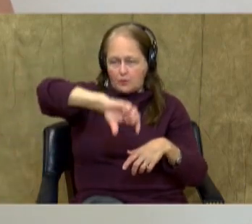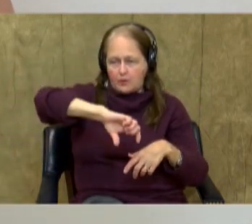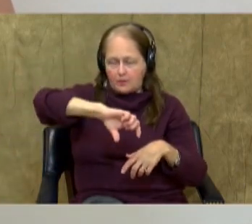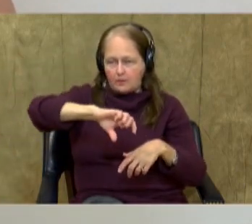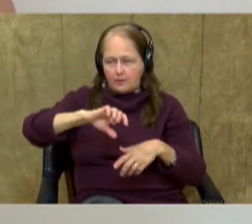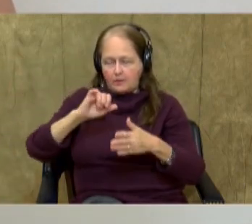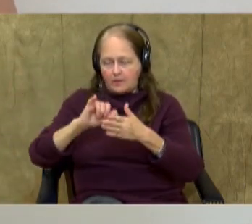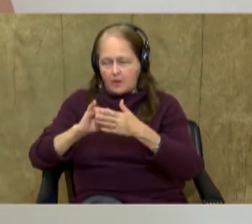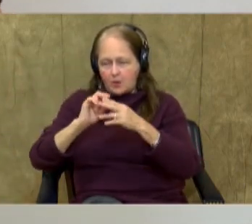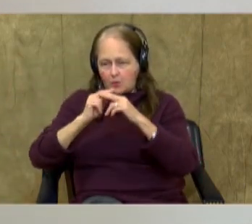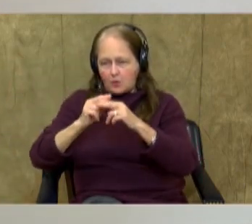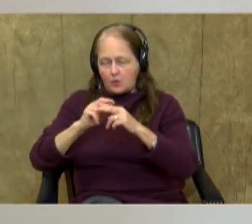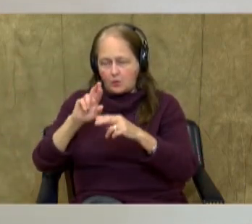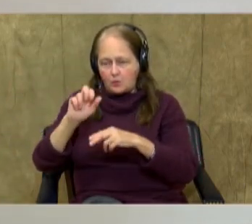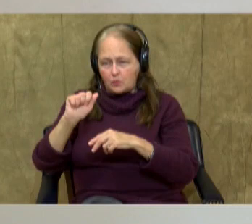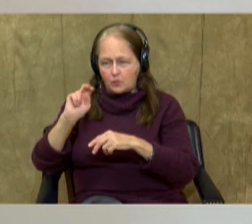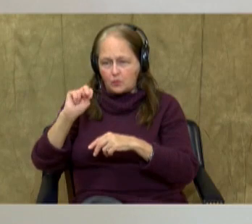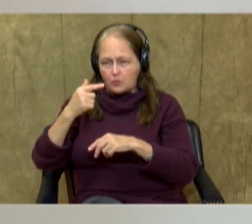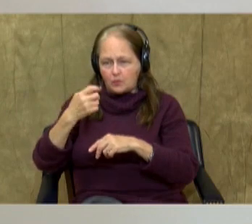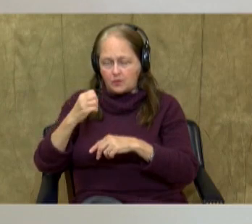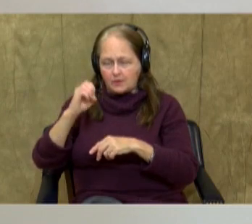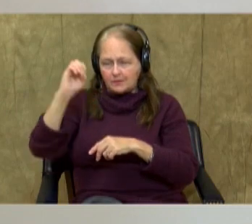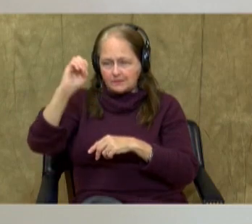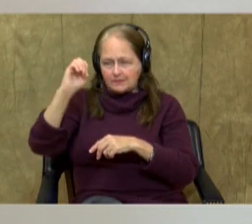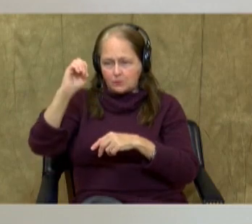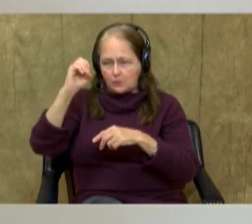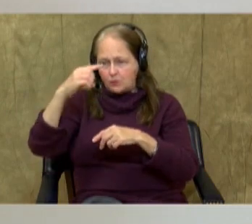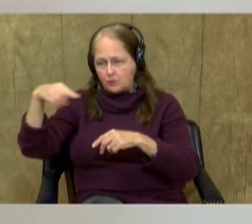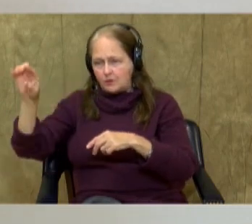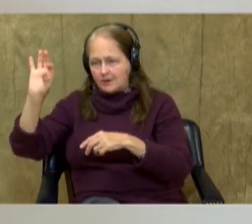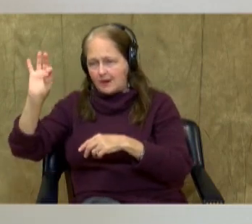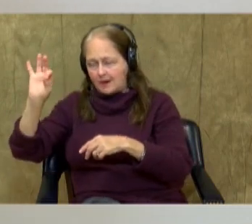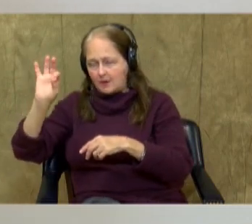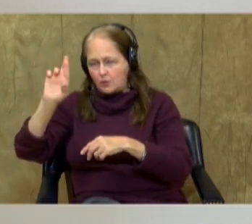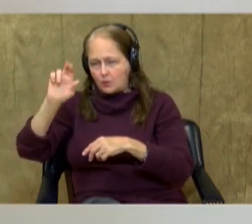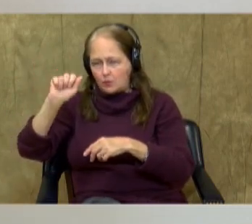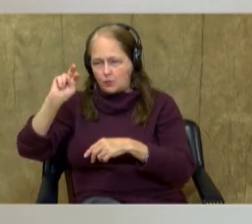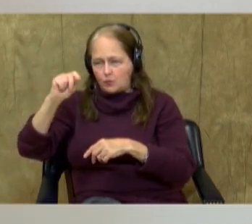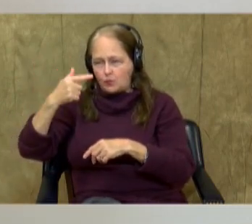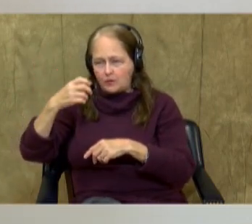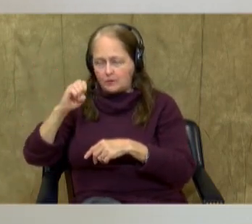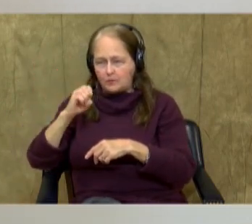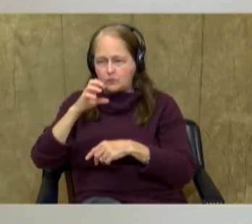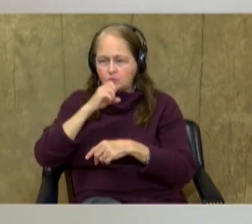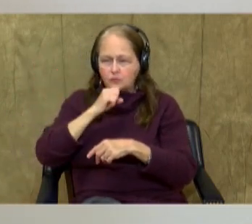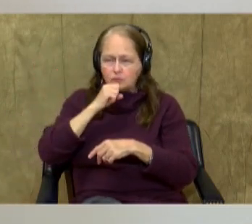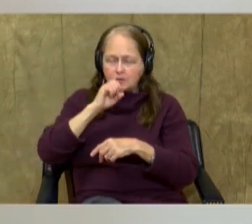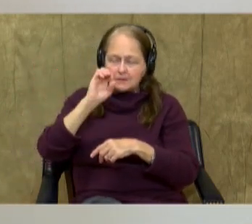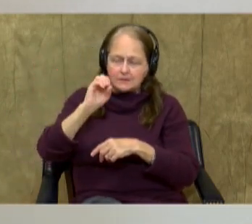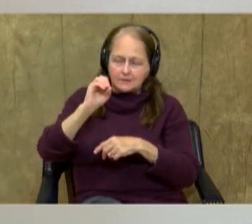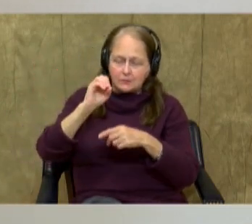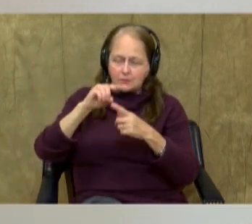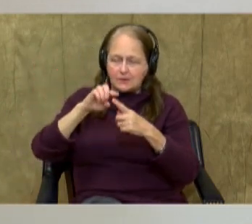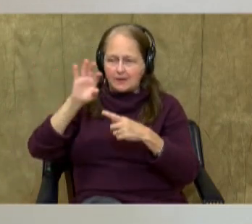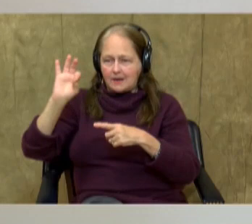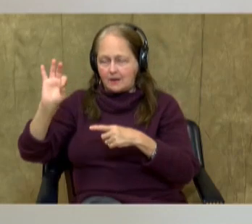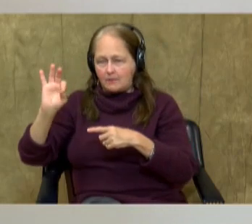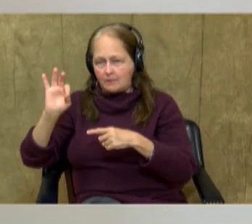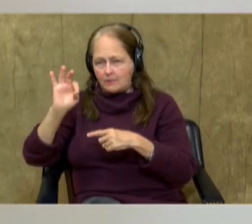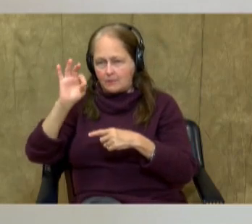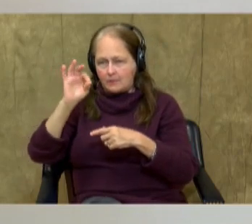using ranges. It might say 0 to 9. How many people are of the age 0 to 9? And you